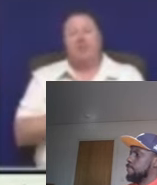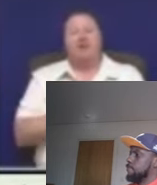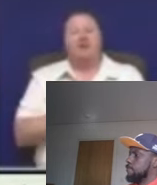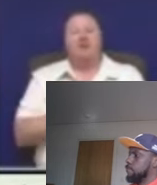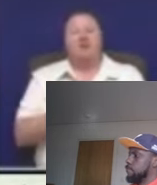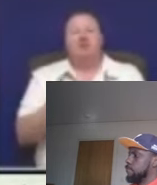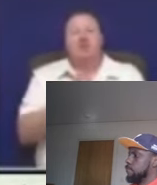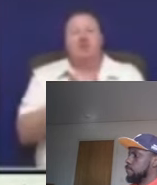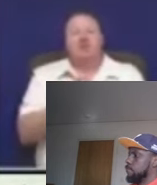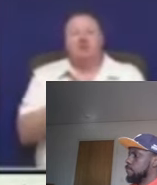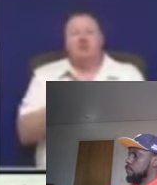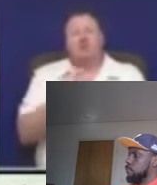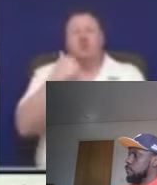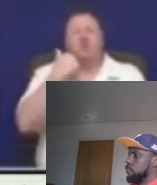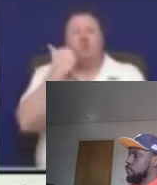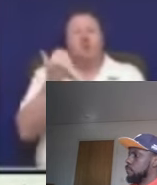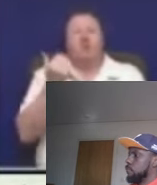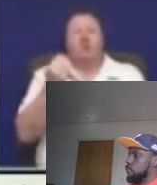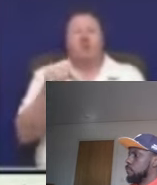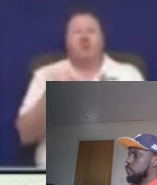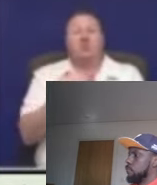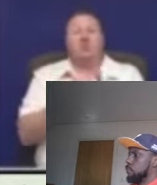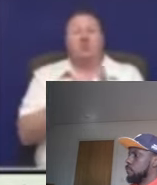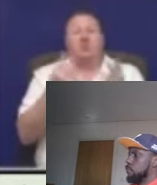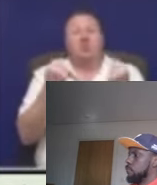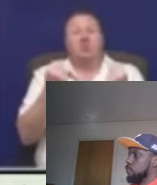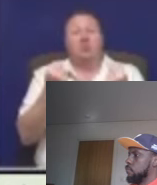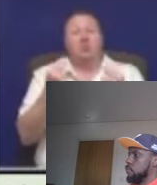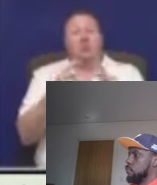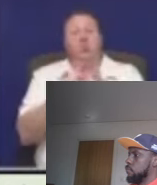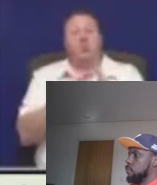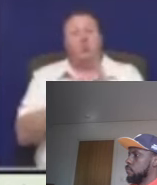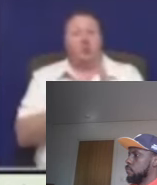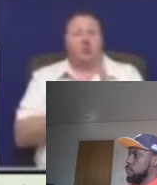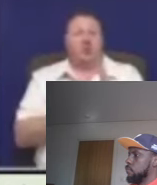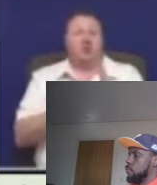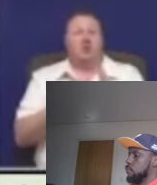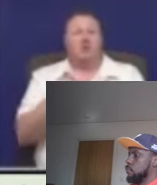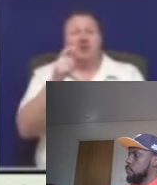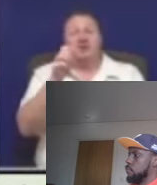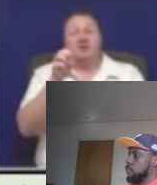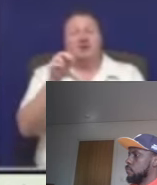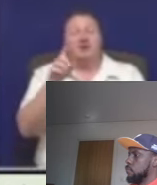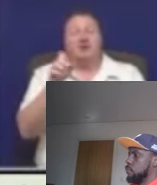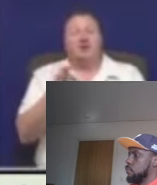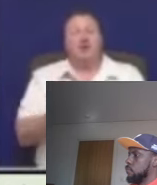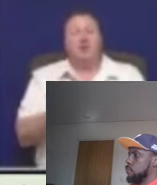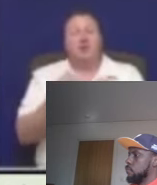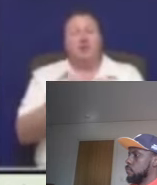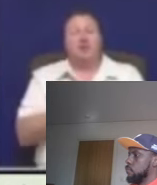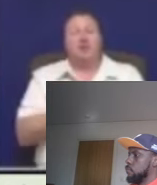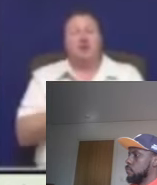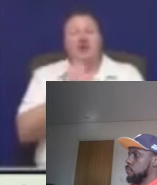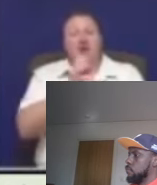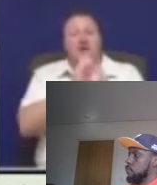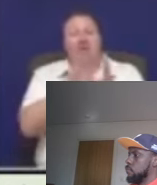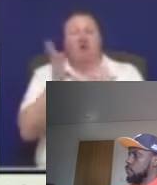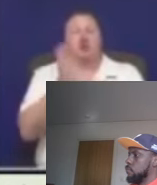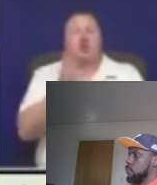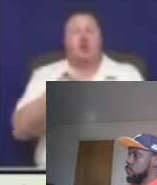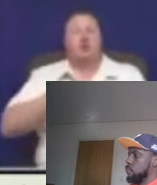In conjunction with this, we are enforcing new regulations for tender evaluation to ensure transparency and